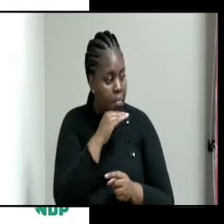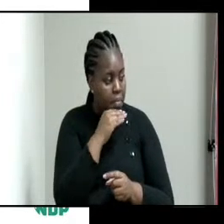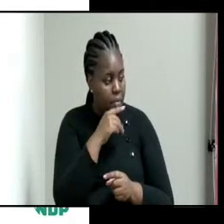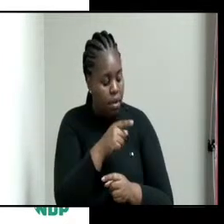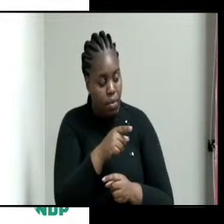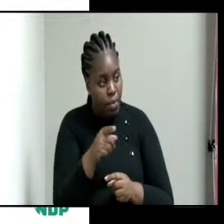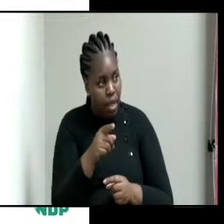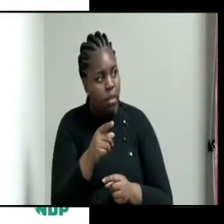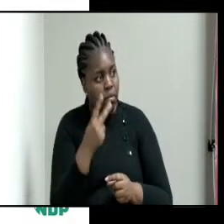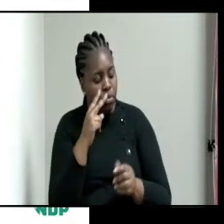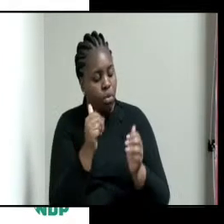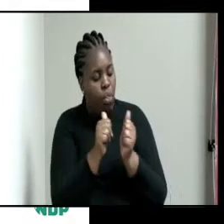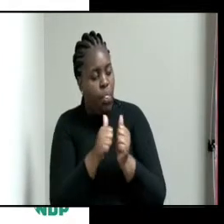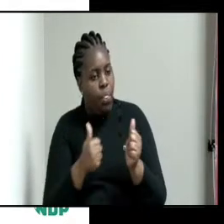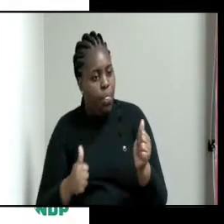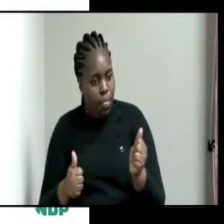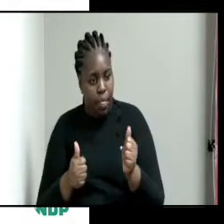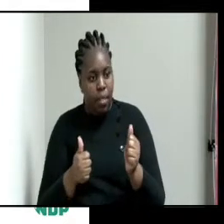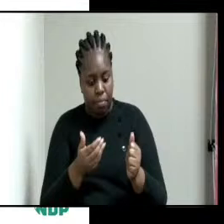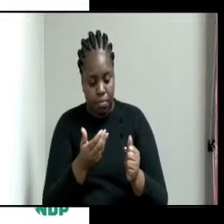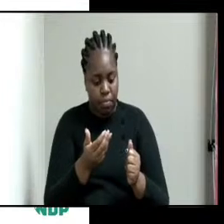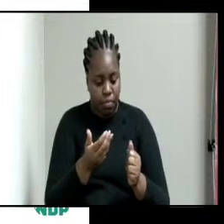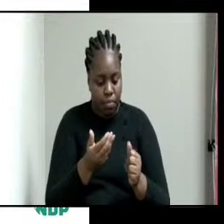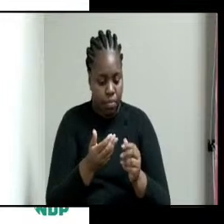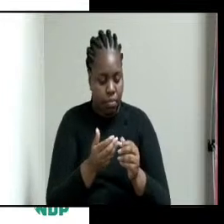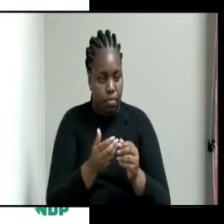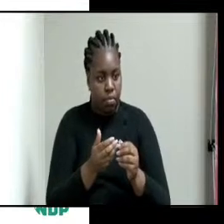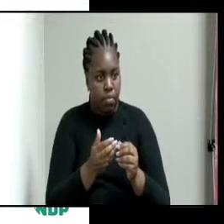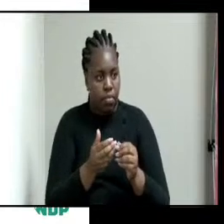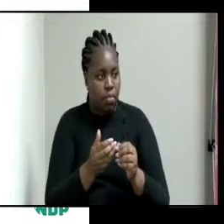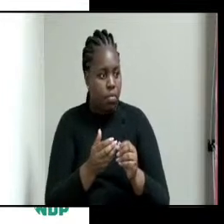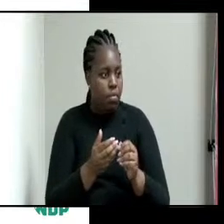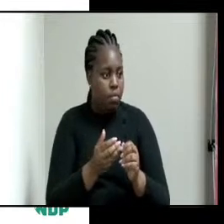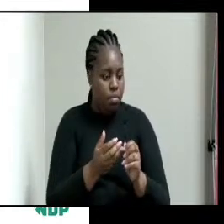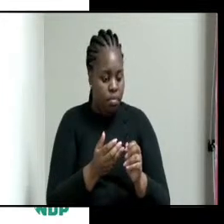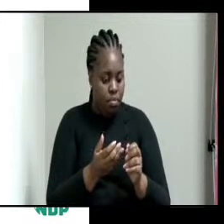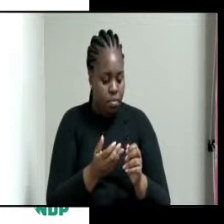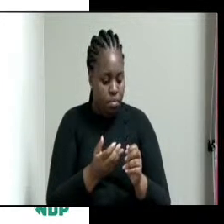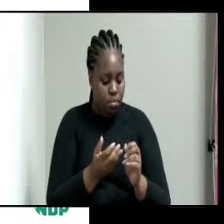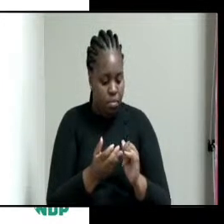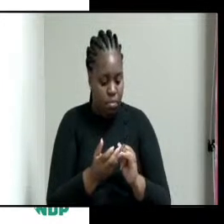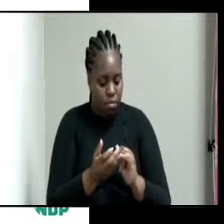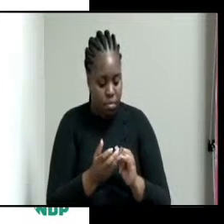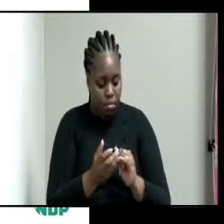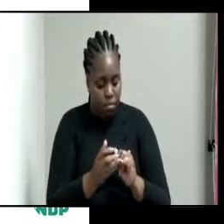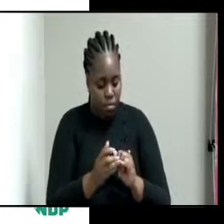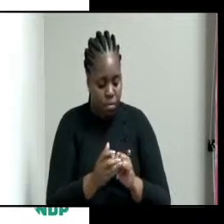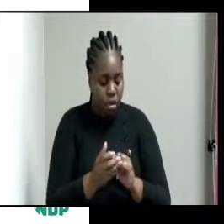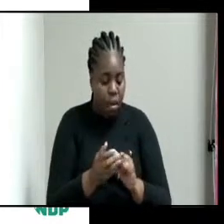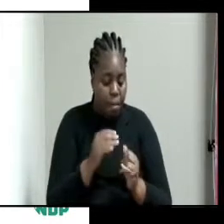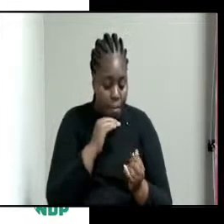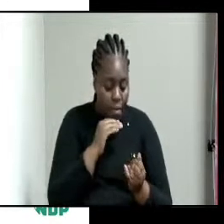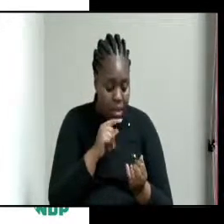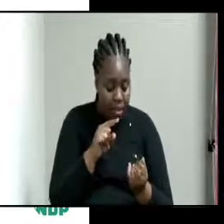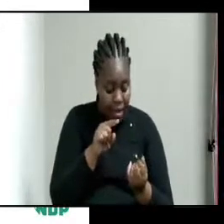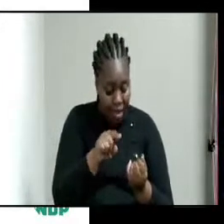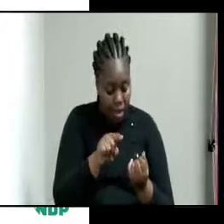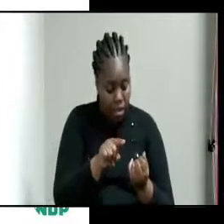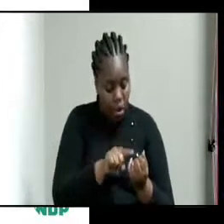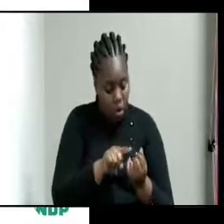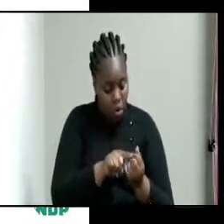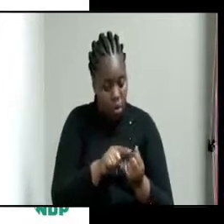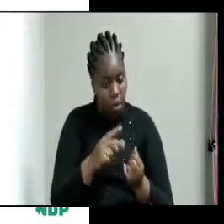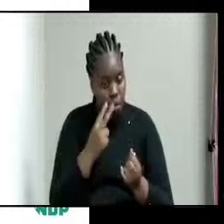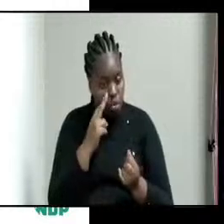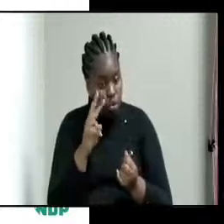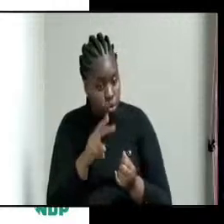where they overlap, rather than on a single deprivation in isolation. So it also looks at the